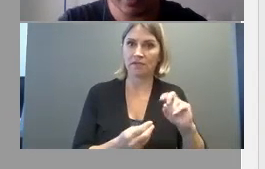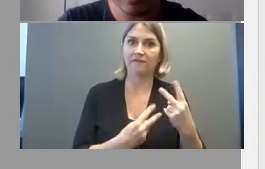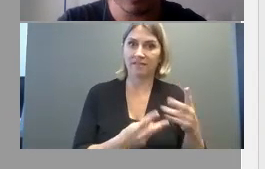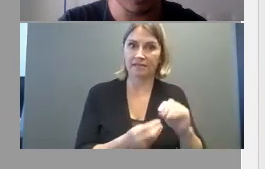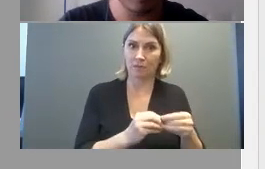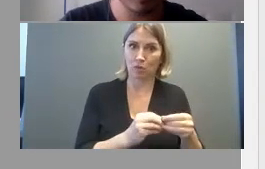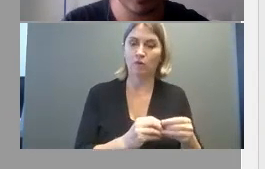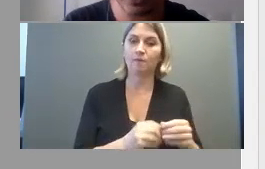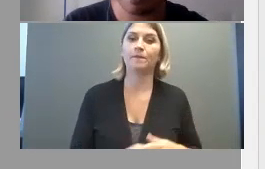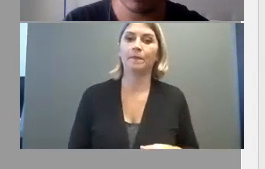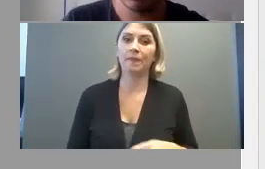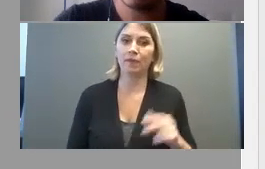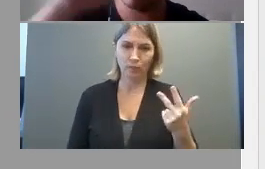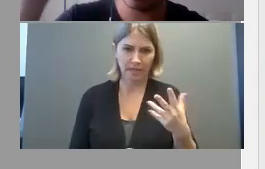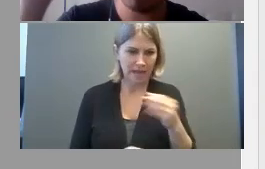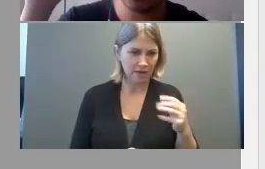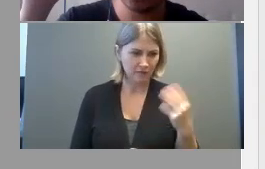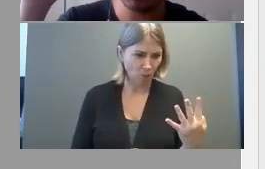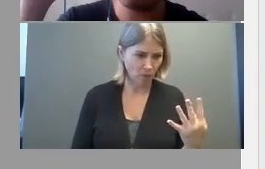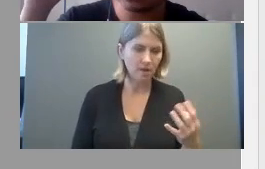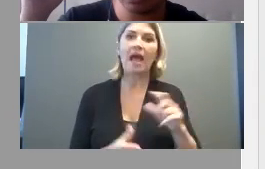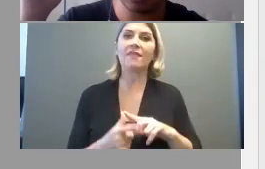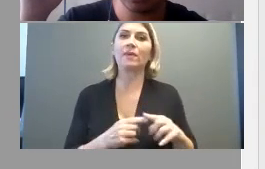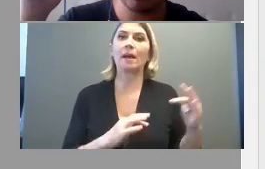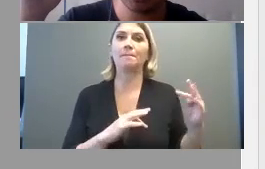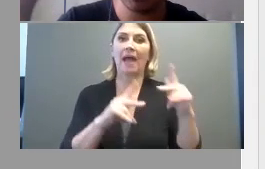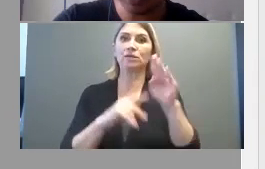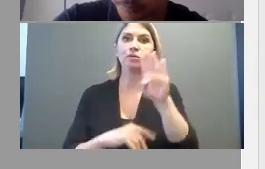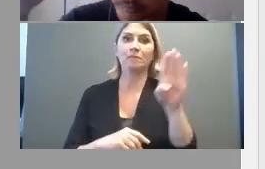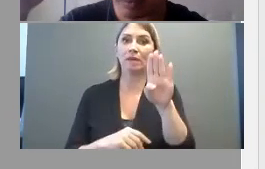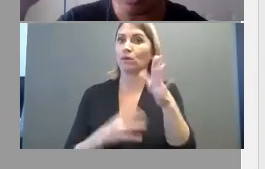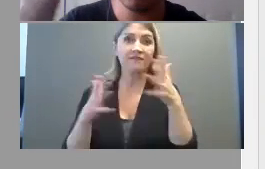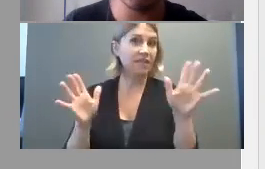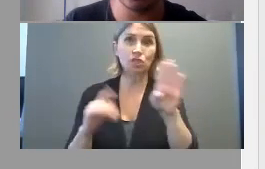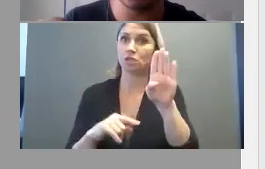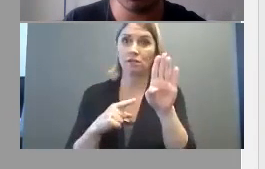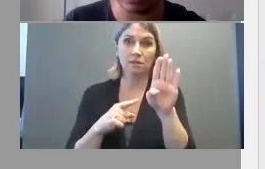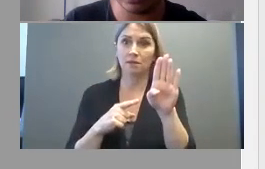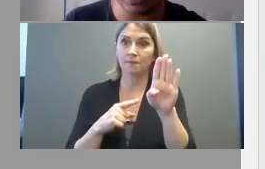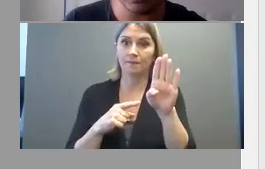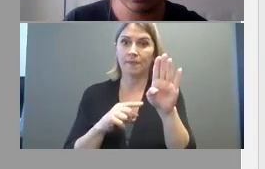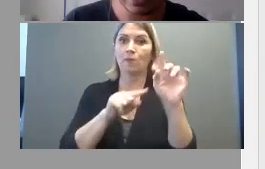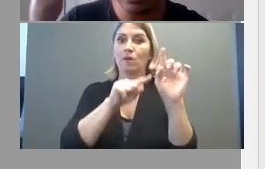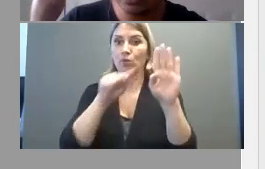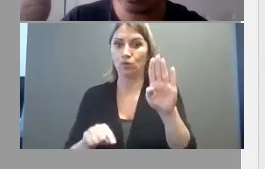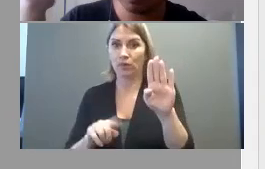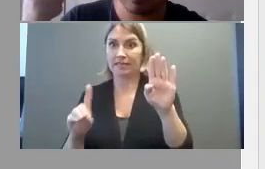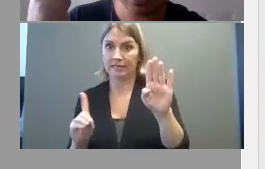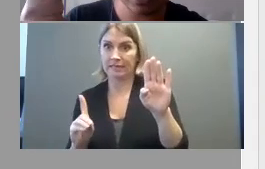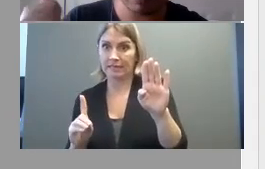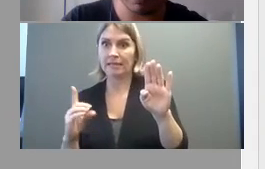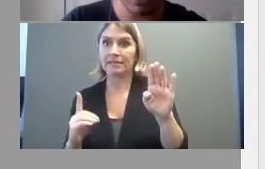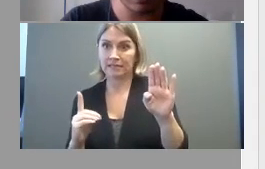3 and 4, right? Then we come back to B, we are still not done with B. We go to D, and